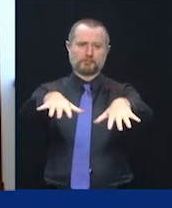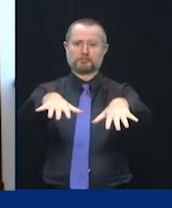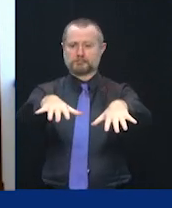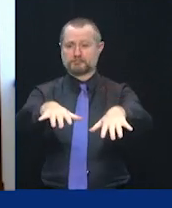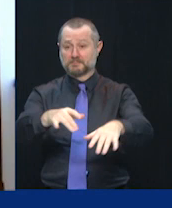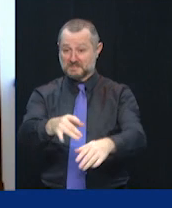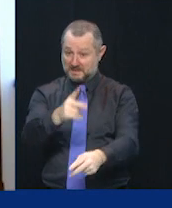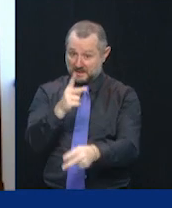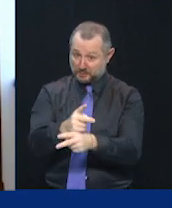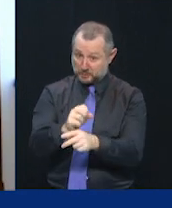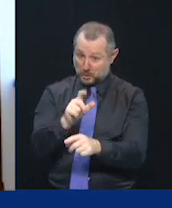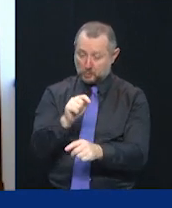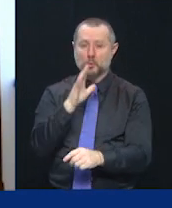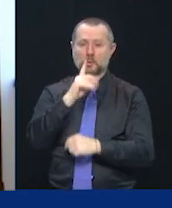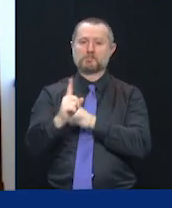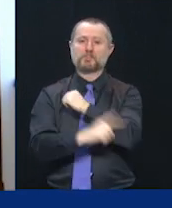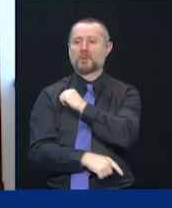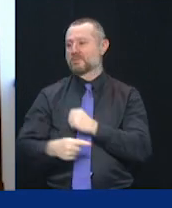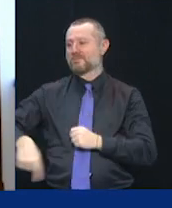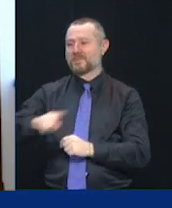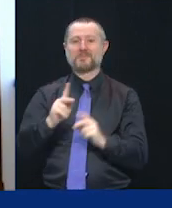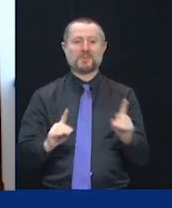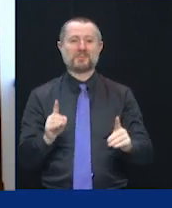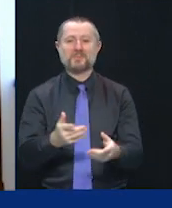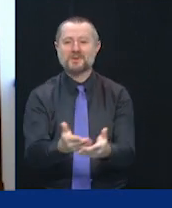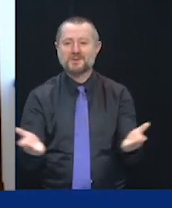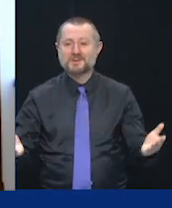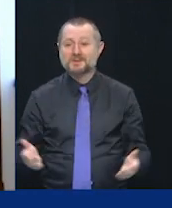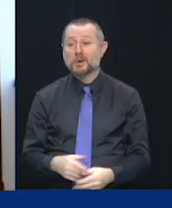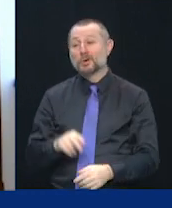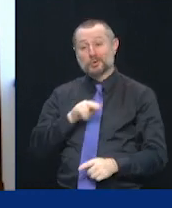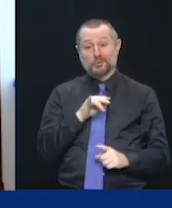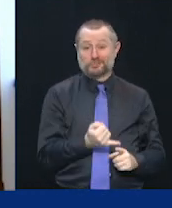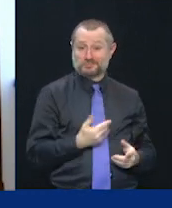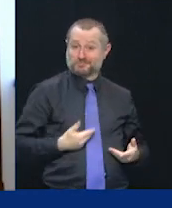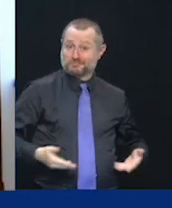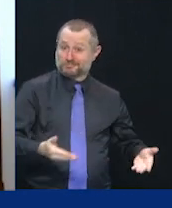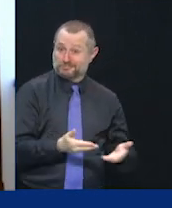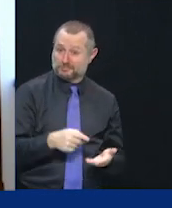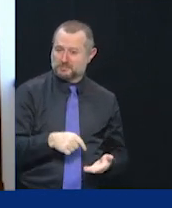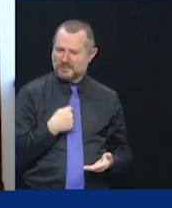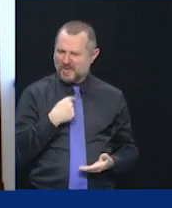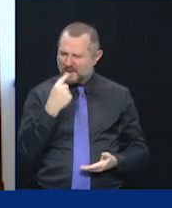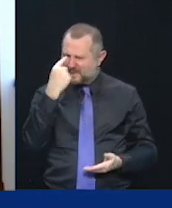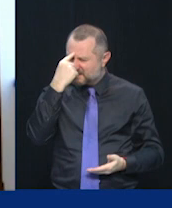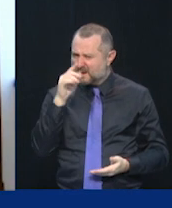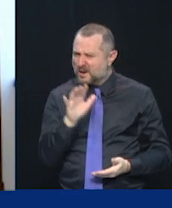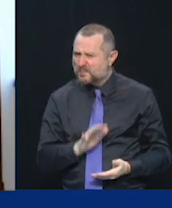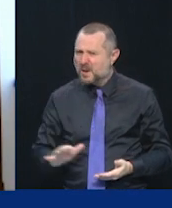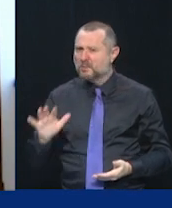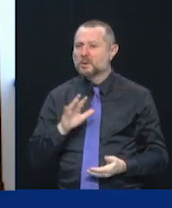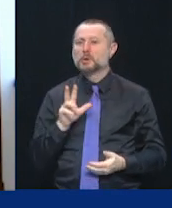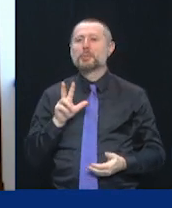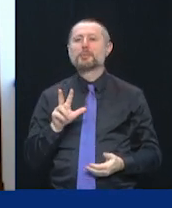get hurt. I think in New Jersey alone, Governor, it's been an increment of, I believe, of around $3